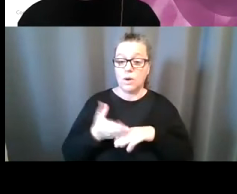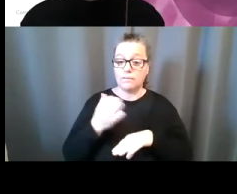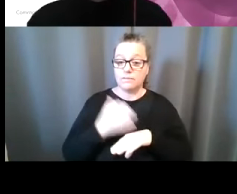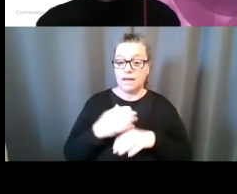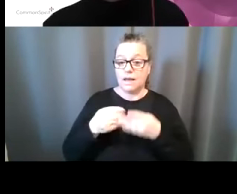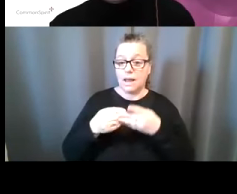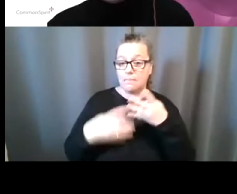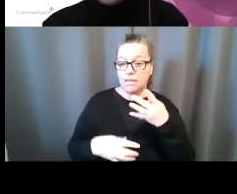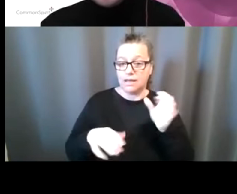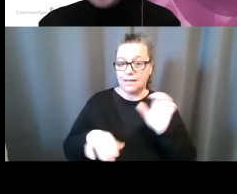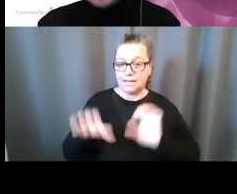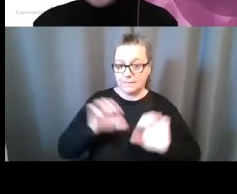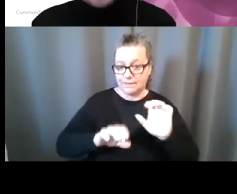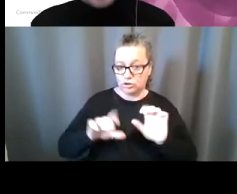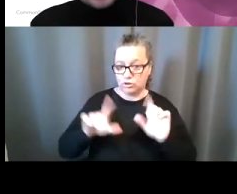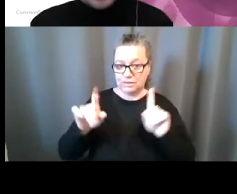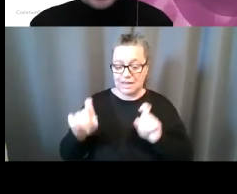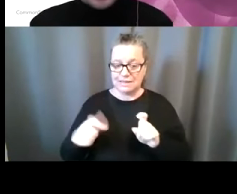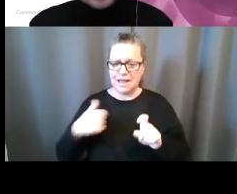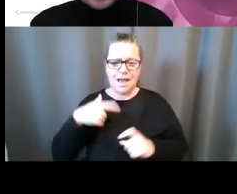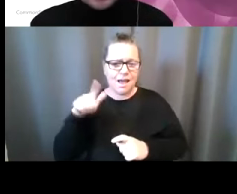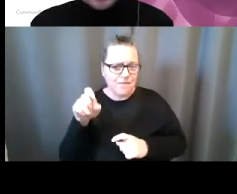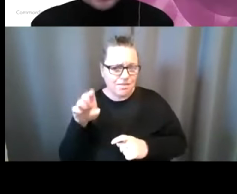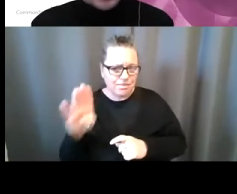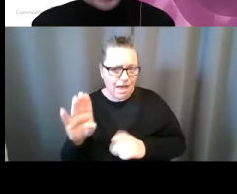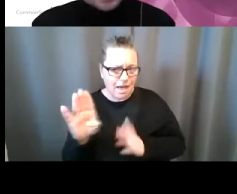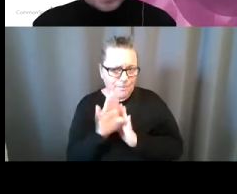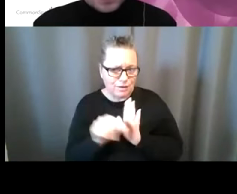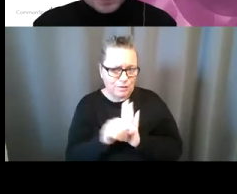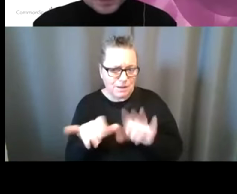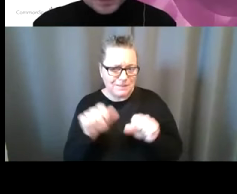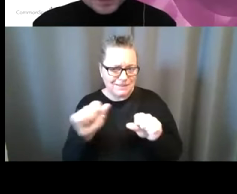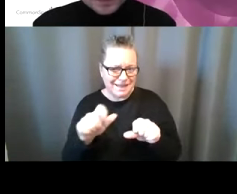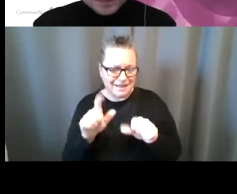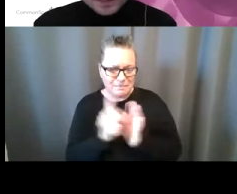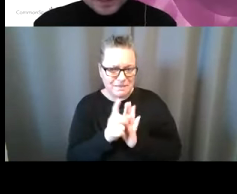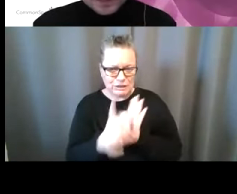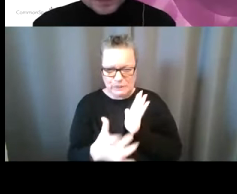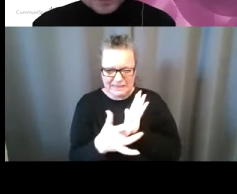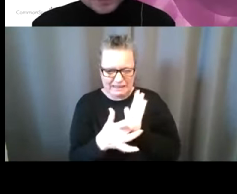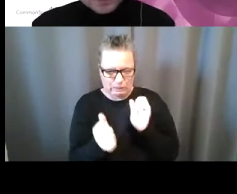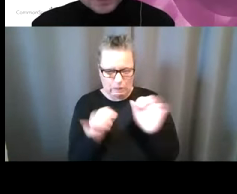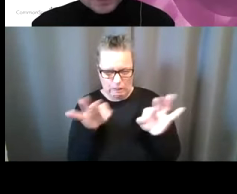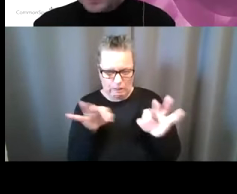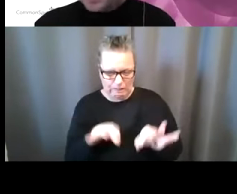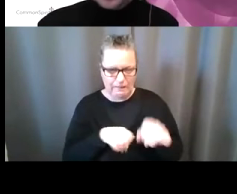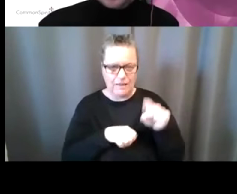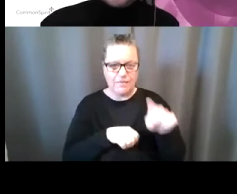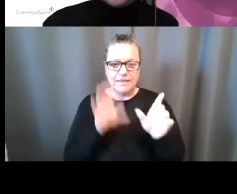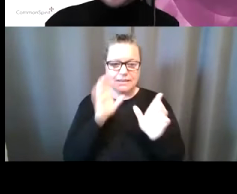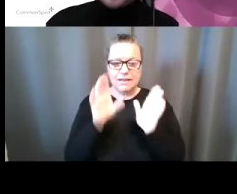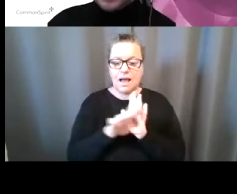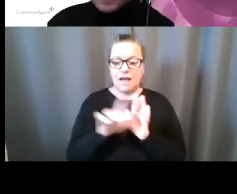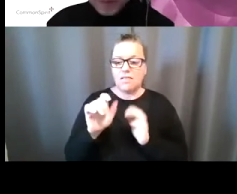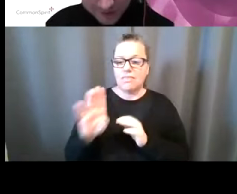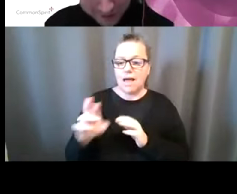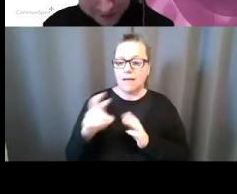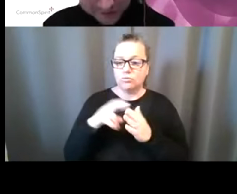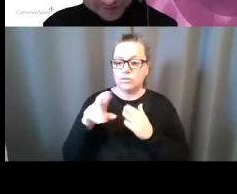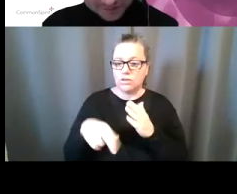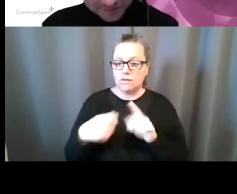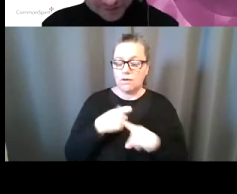I have a lab background, so I hope you don't mind that I take just a minute here to get technical here as I explain. This is an image of a lab results page from our